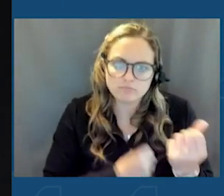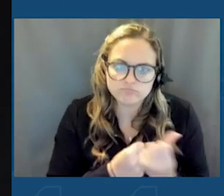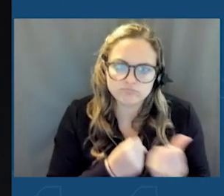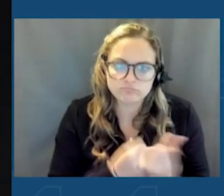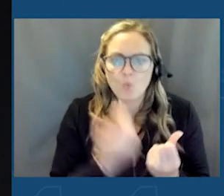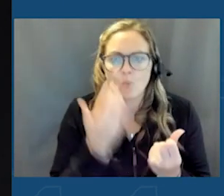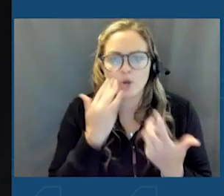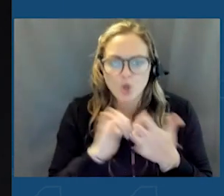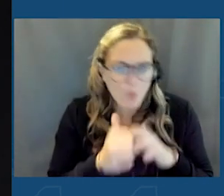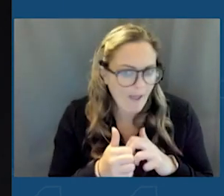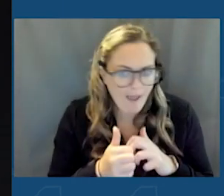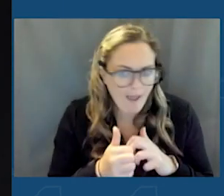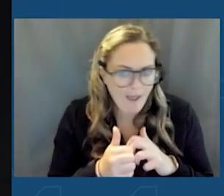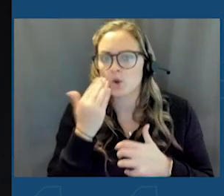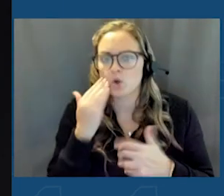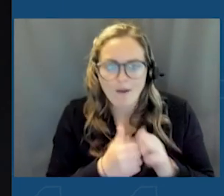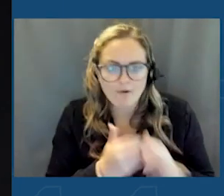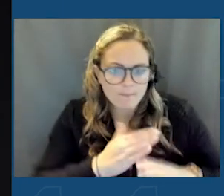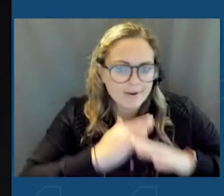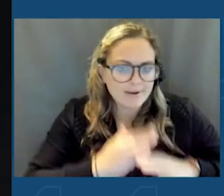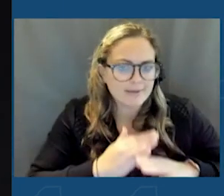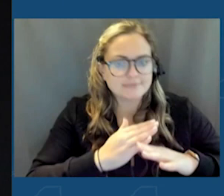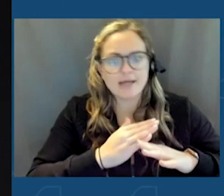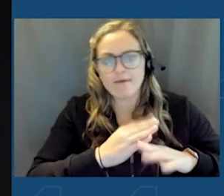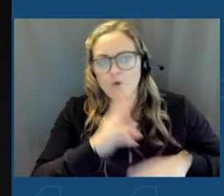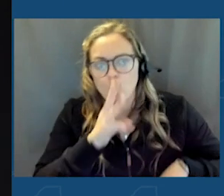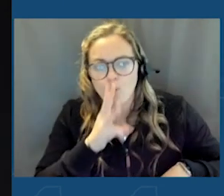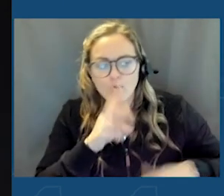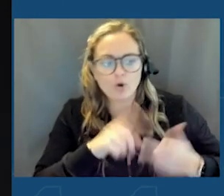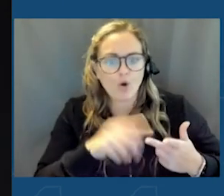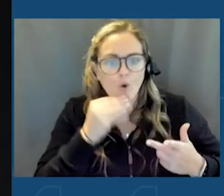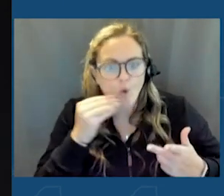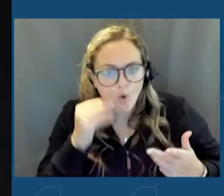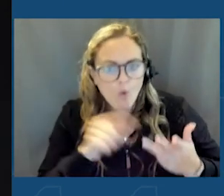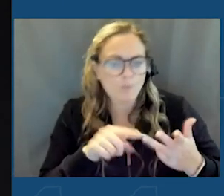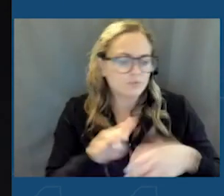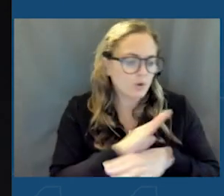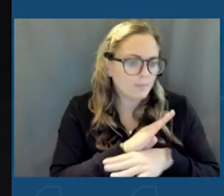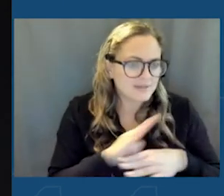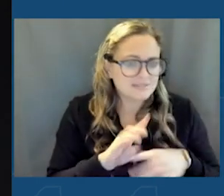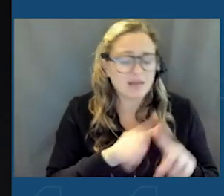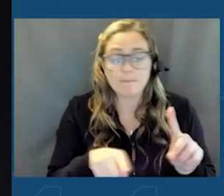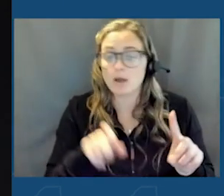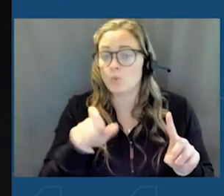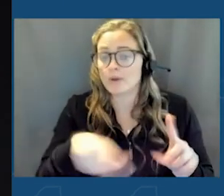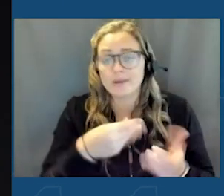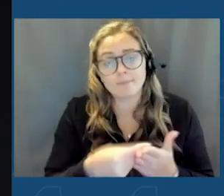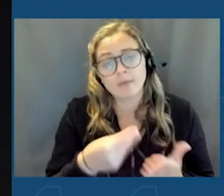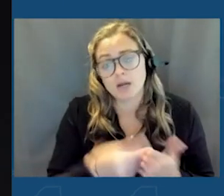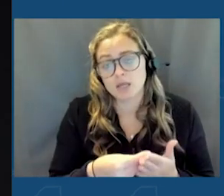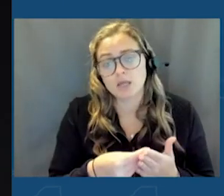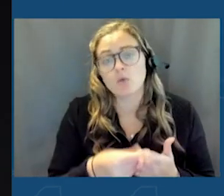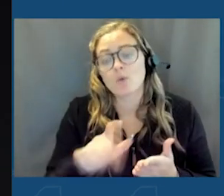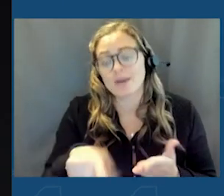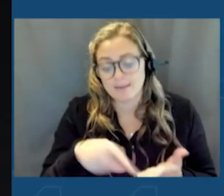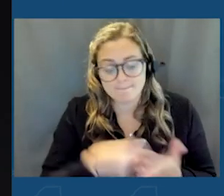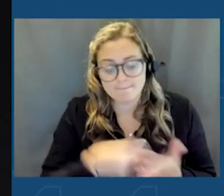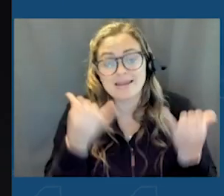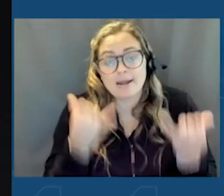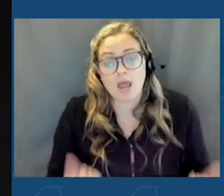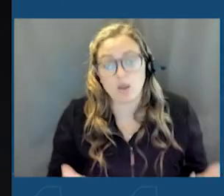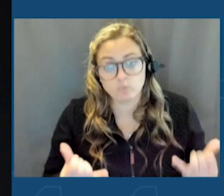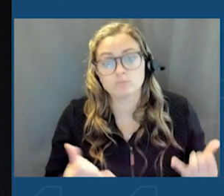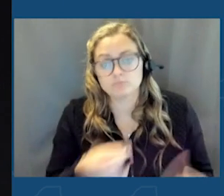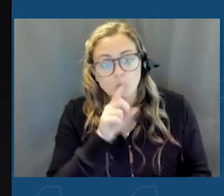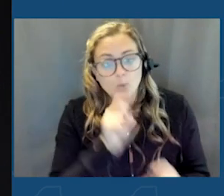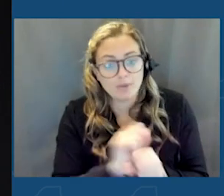how to do this. We know how to protect our shorelines. We know how to protect our homes and our businesses, but it takes money, and it takes money now. And that's what we're committed to